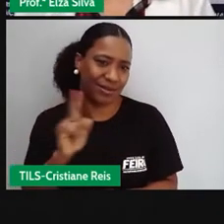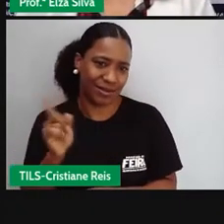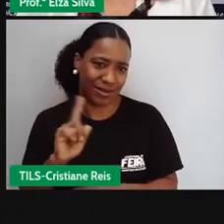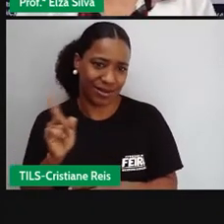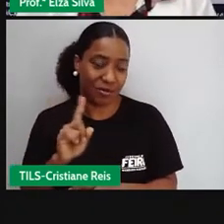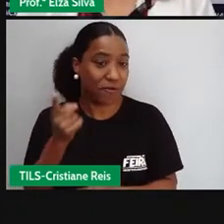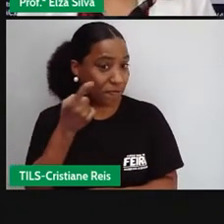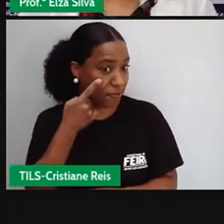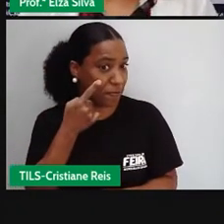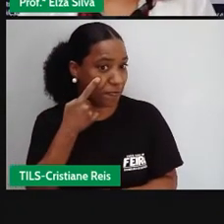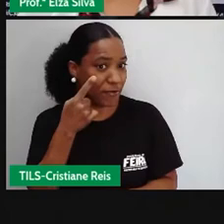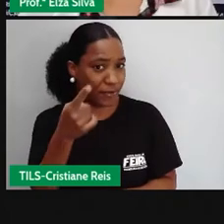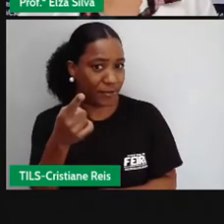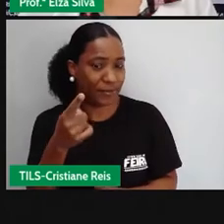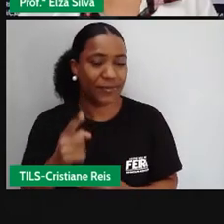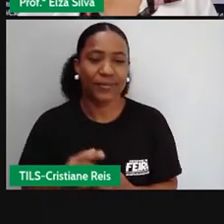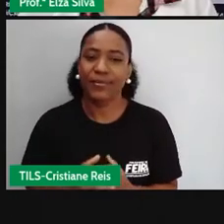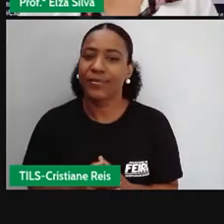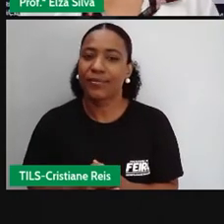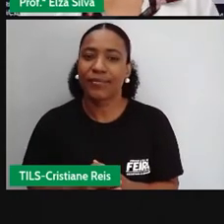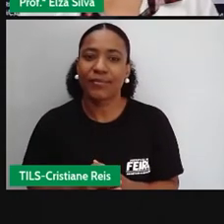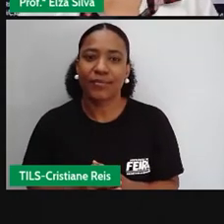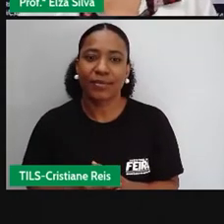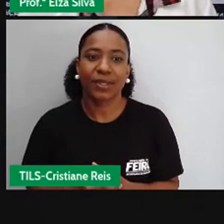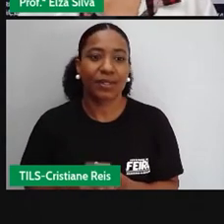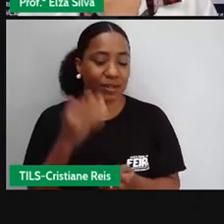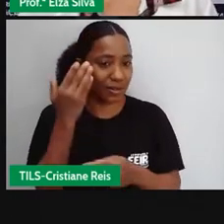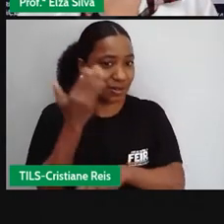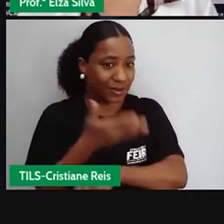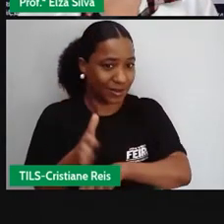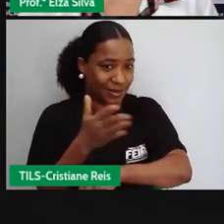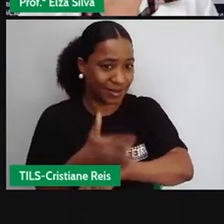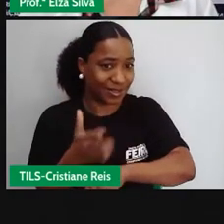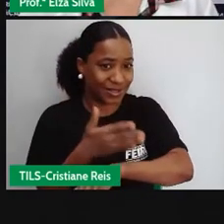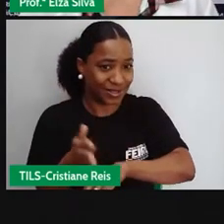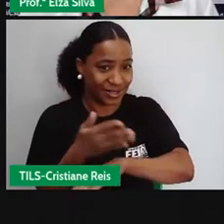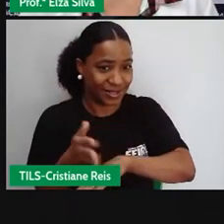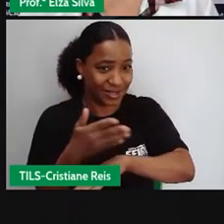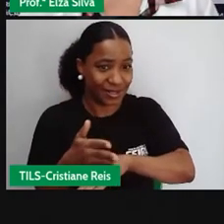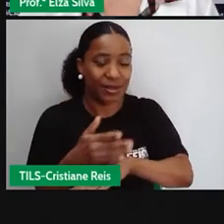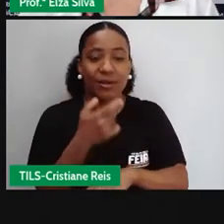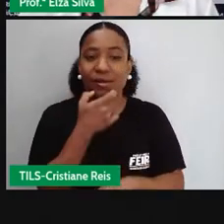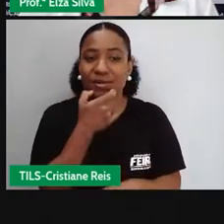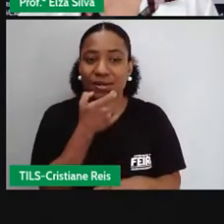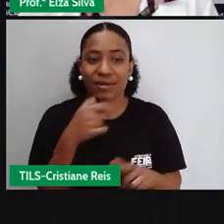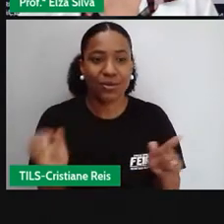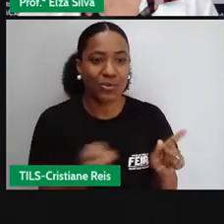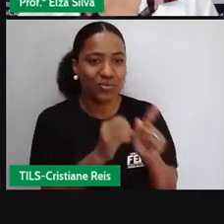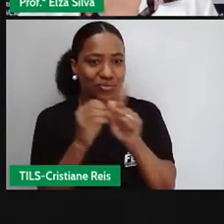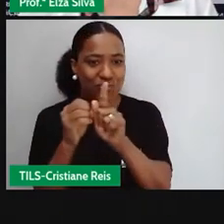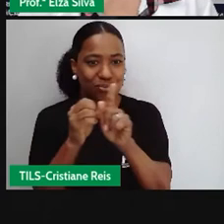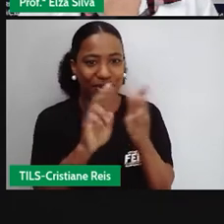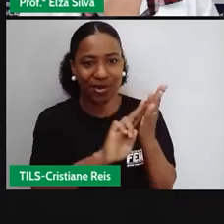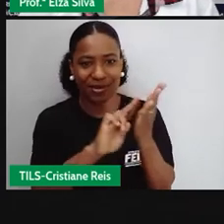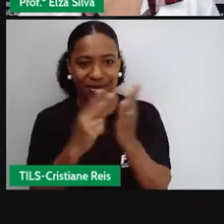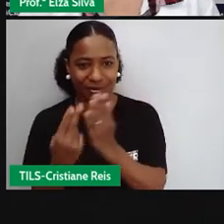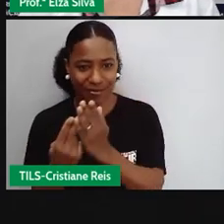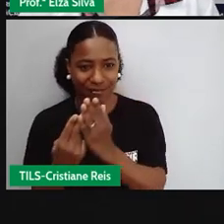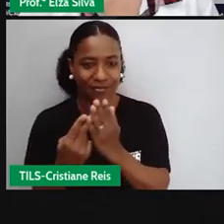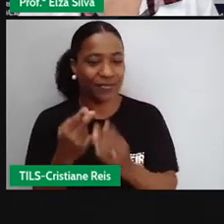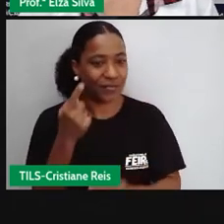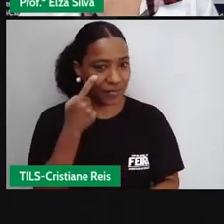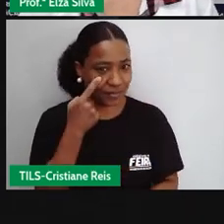Vamos praticar mais um pouquinho do nosso inglês utilizando a ferramenta do Google Tradutor.